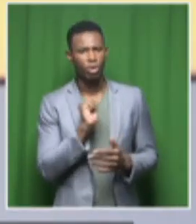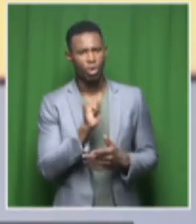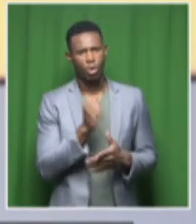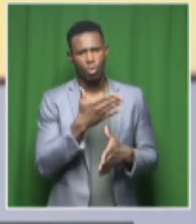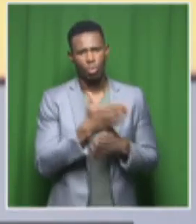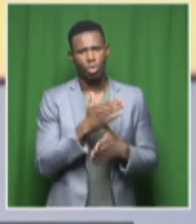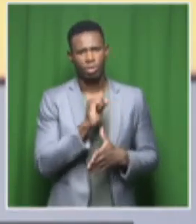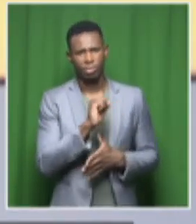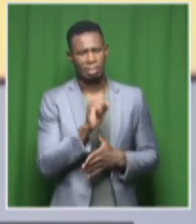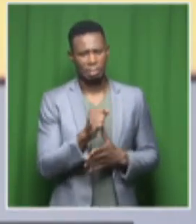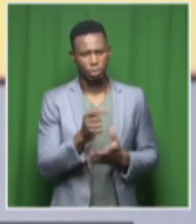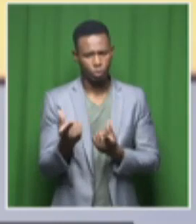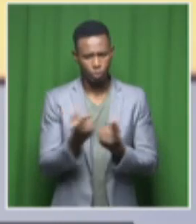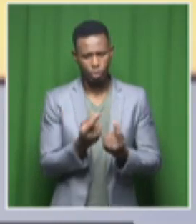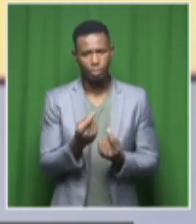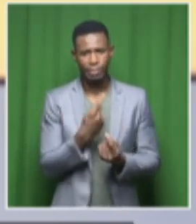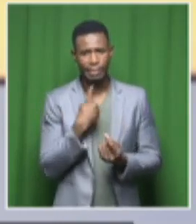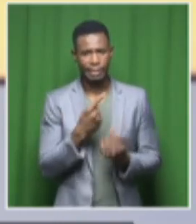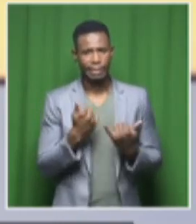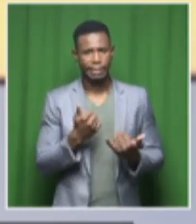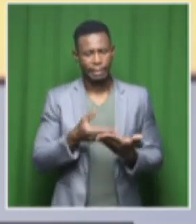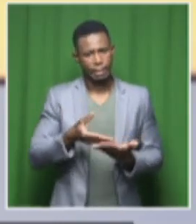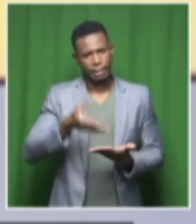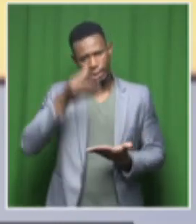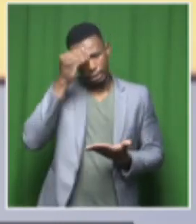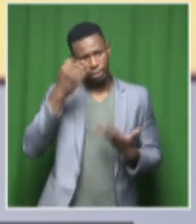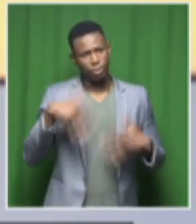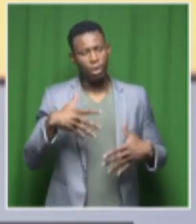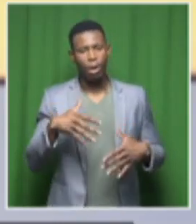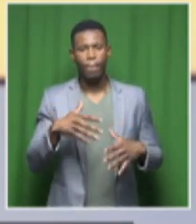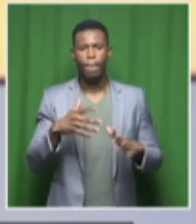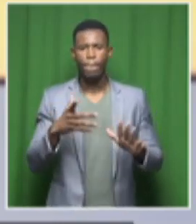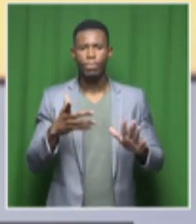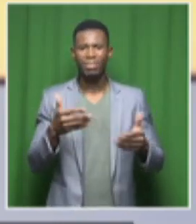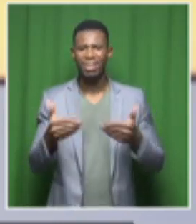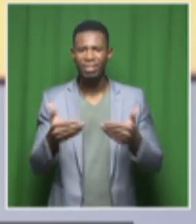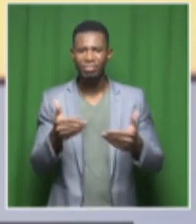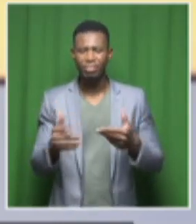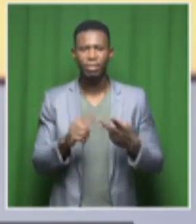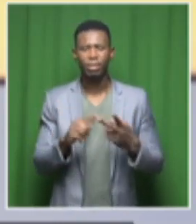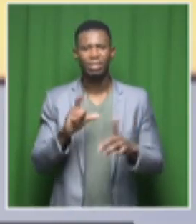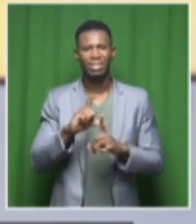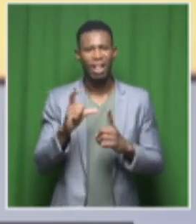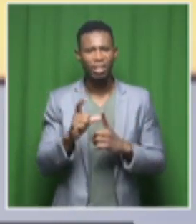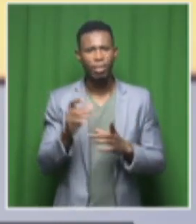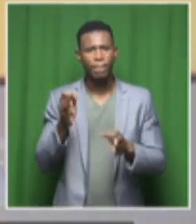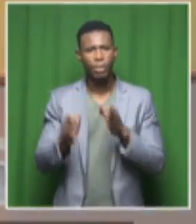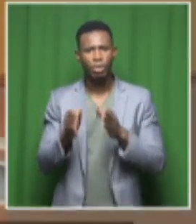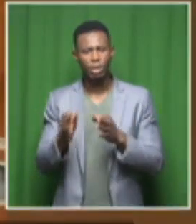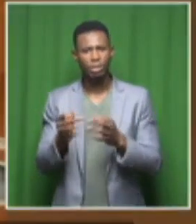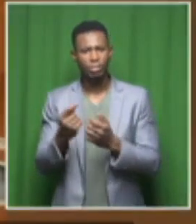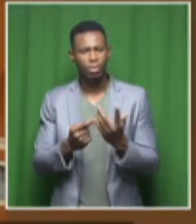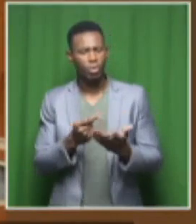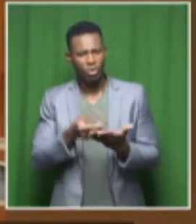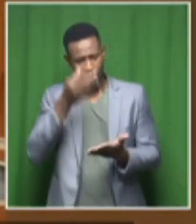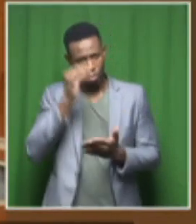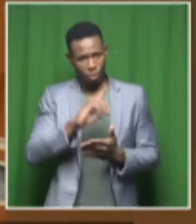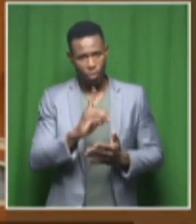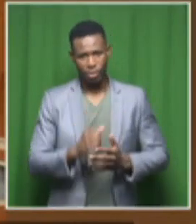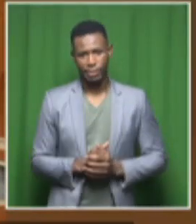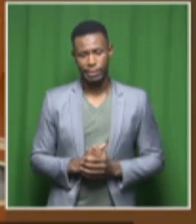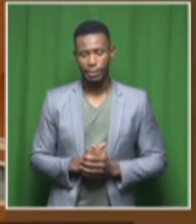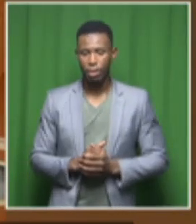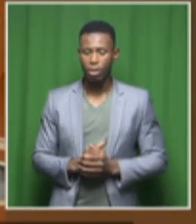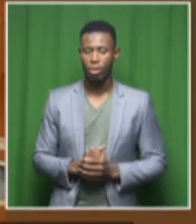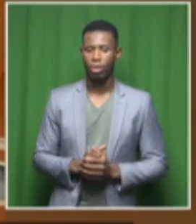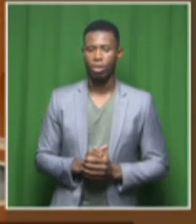work has taught you about the whole principle of governance, cultural, and even political practices? I